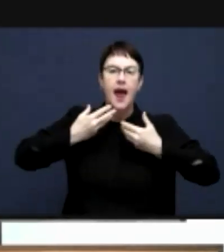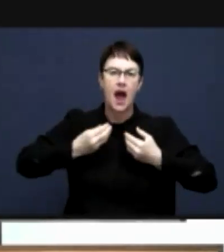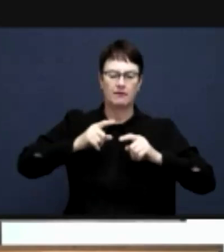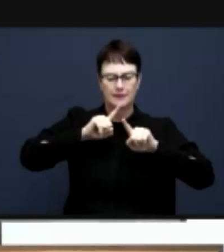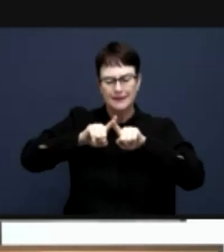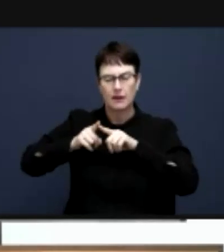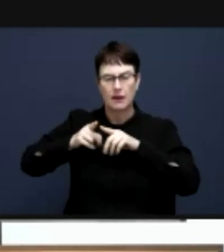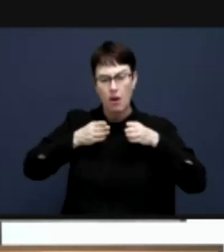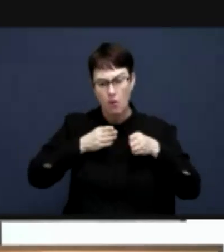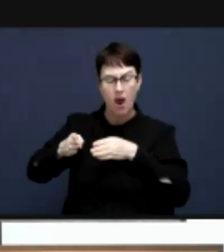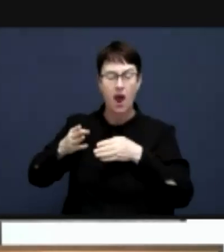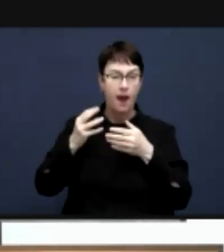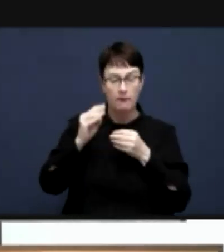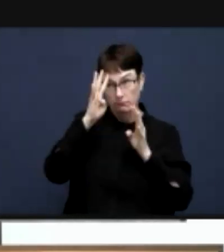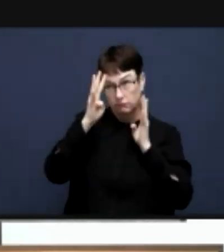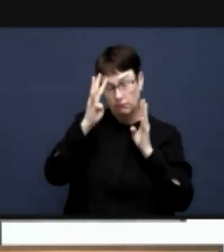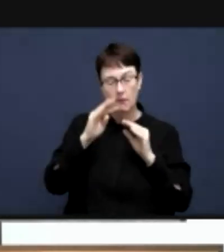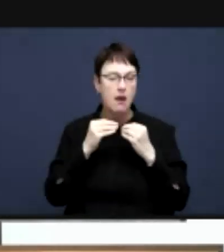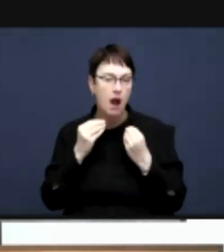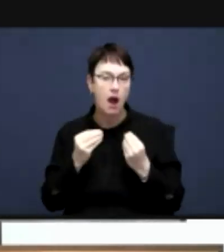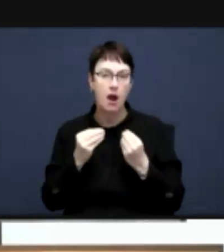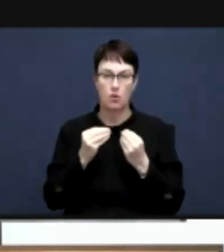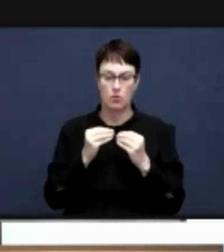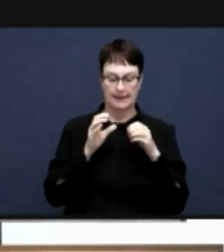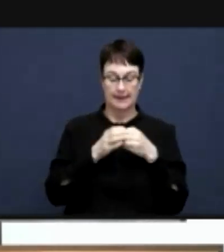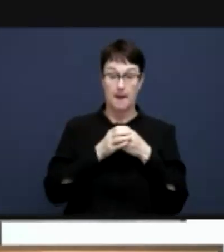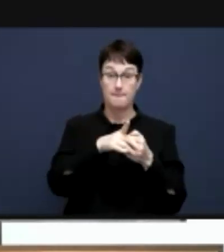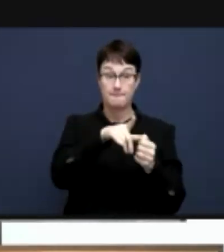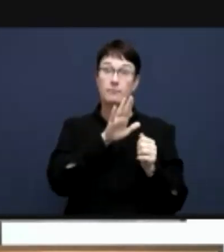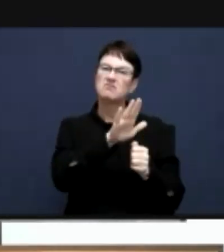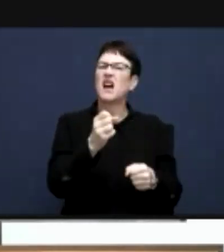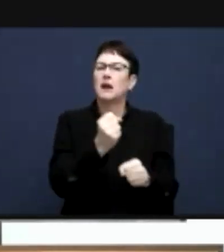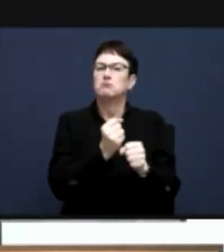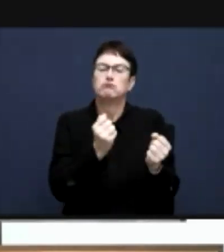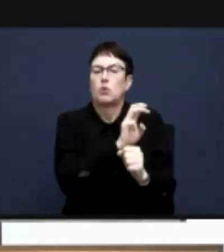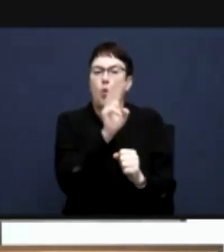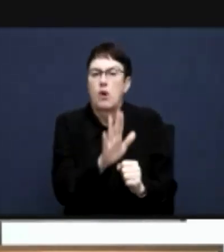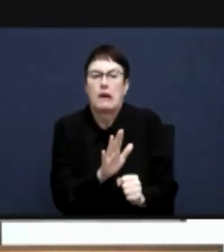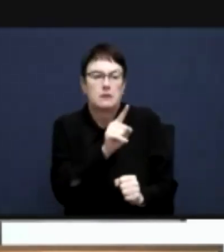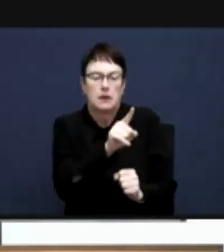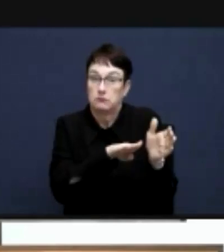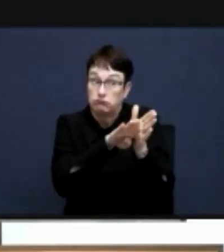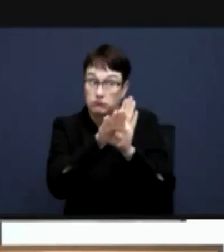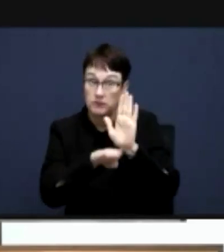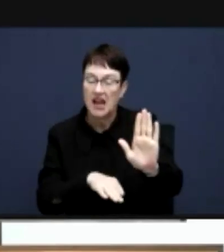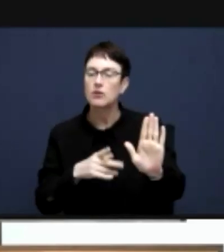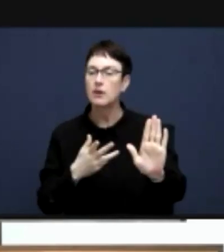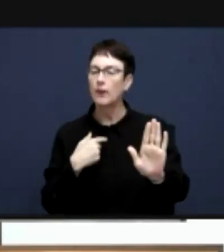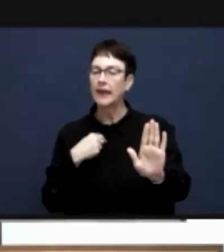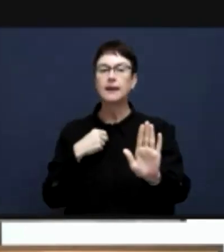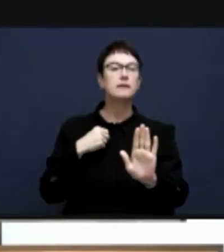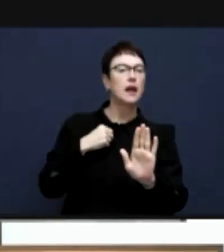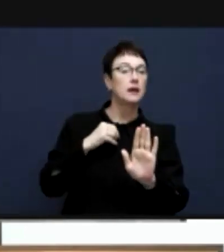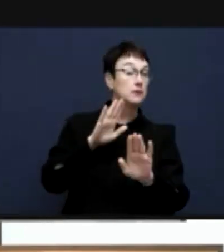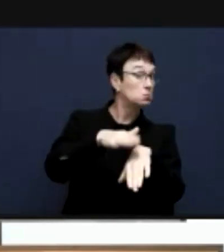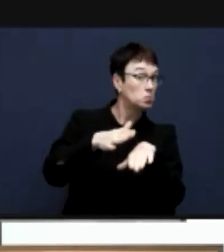the individual development teams, and they do proactive follow-up of any issues. So if they are present